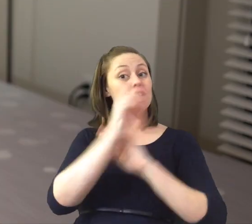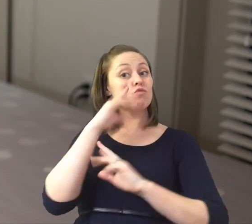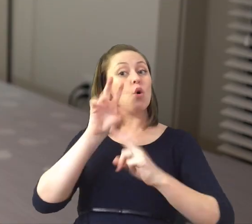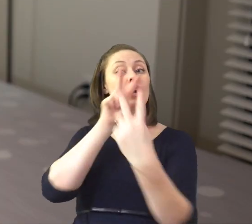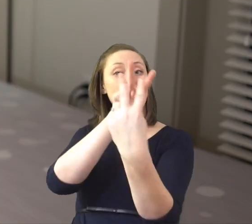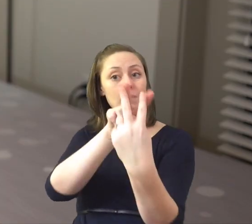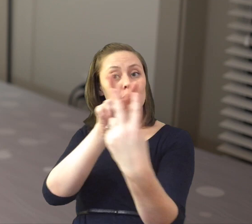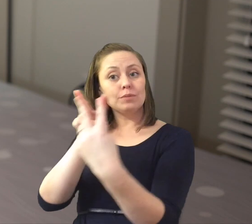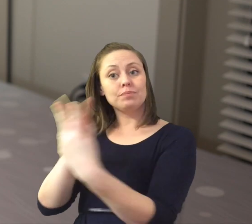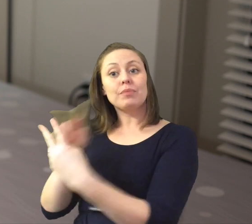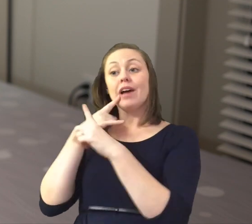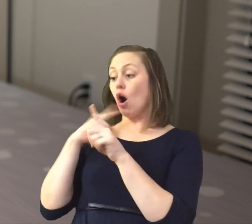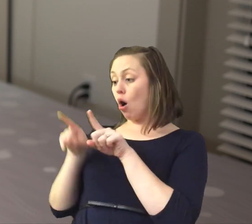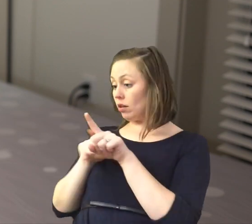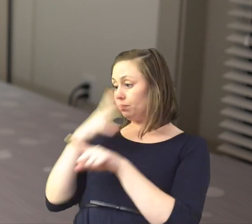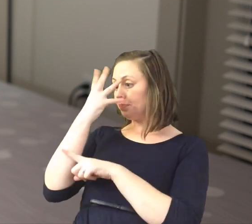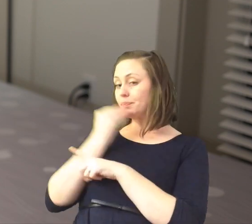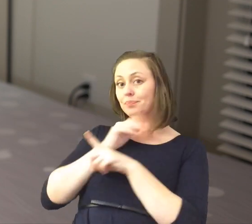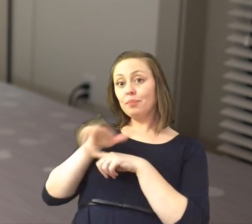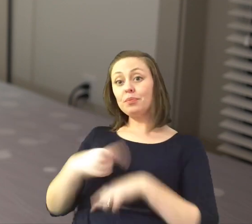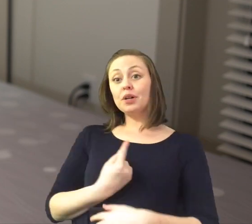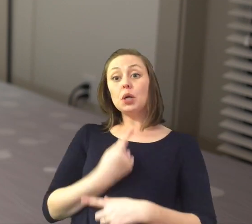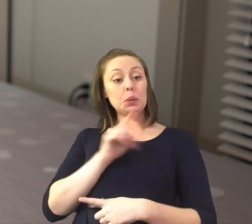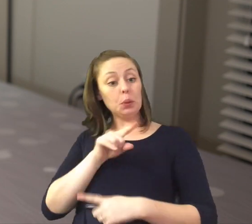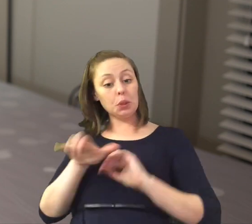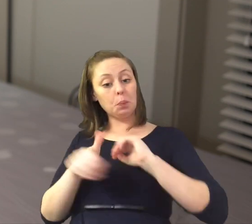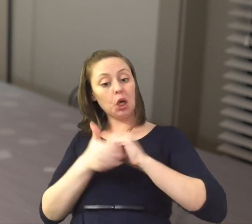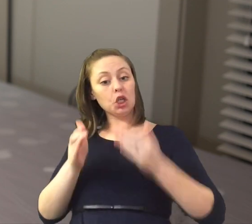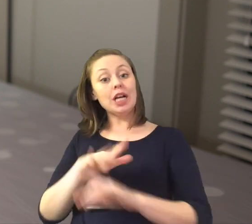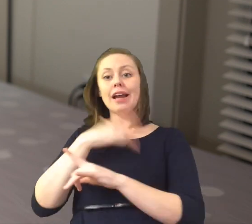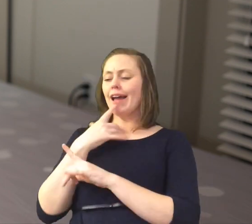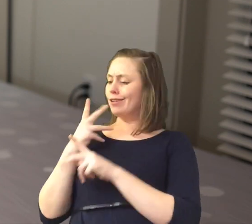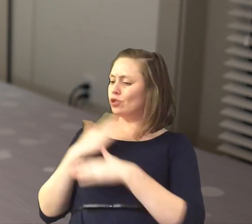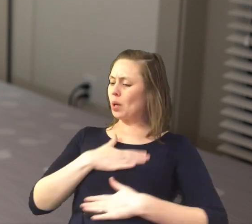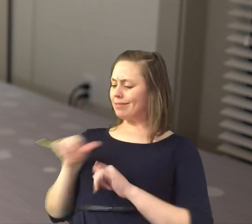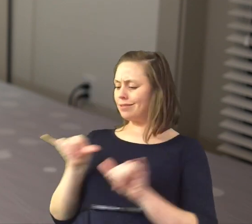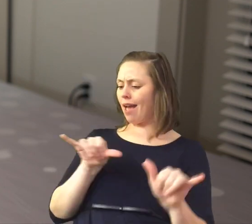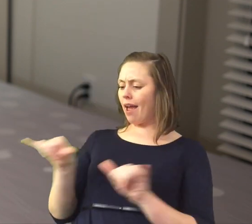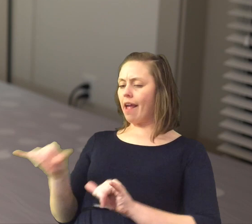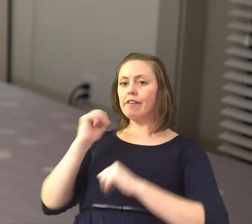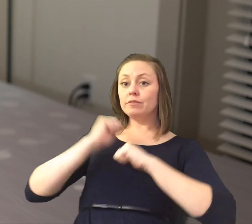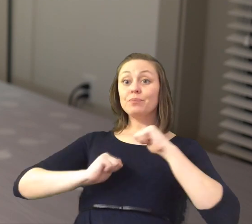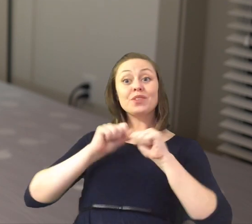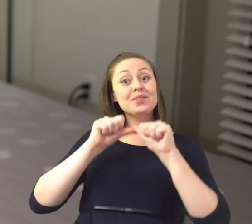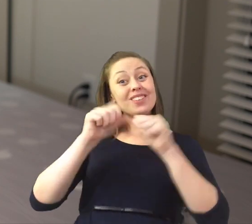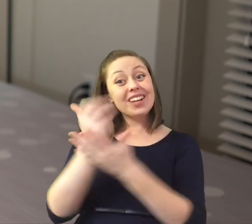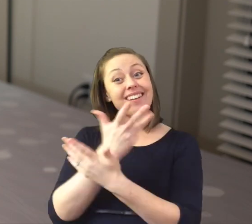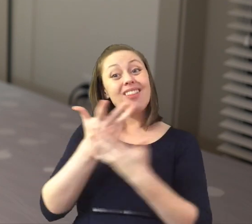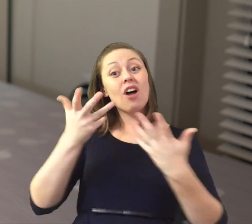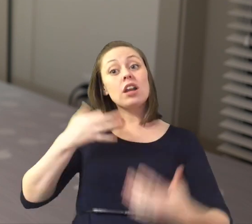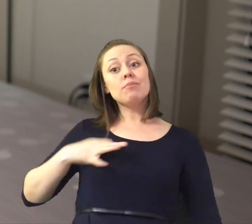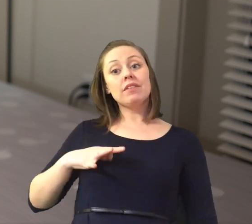And also, if you sleep by yourself, or you and your partner enjoy the same firmness, you can still get a lot